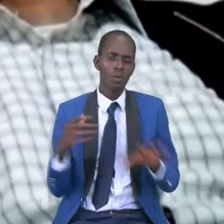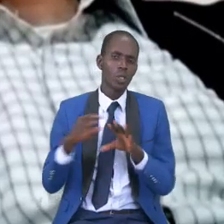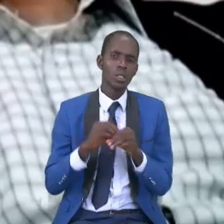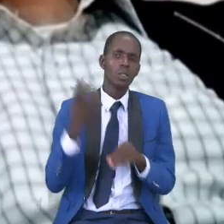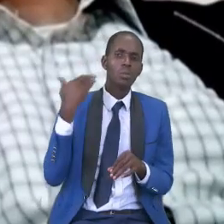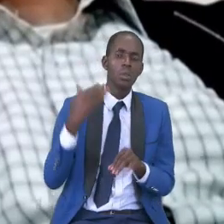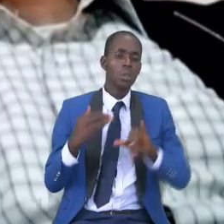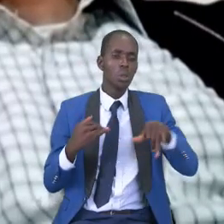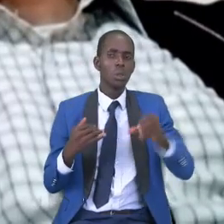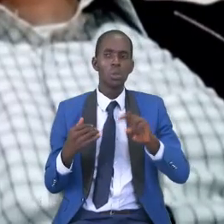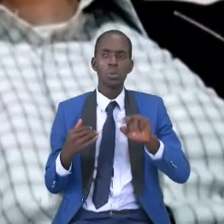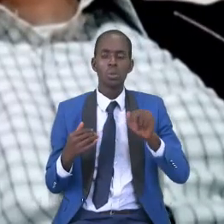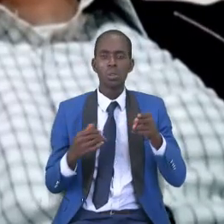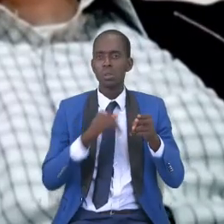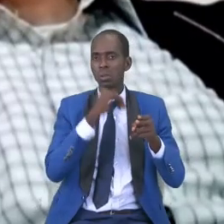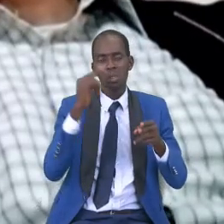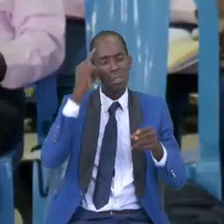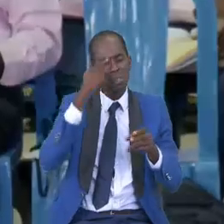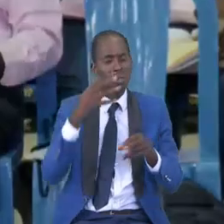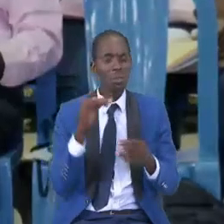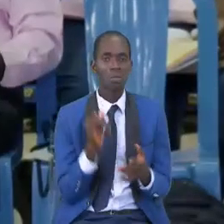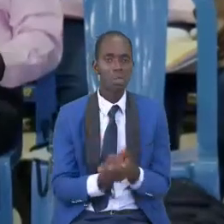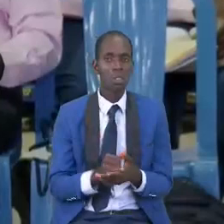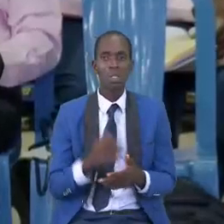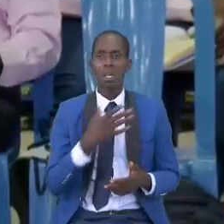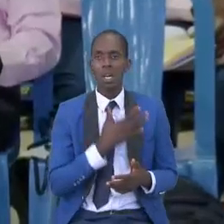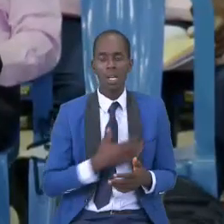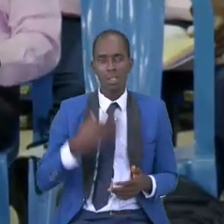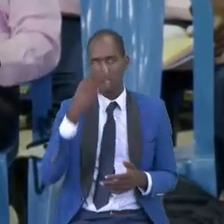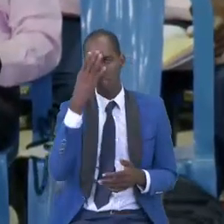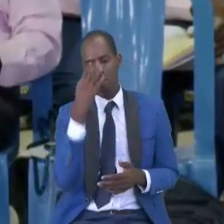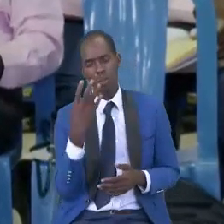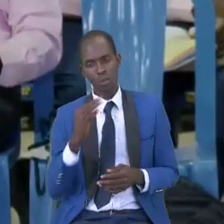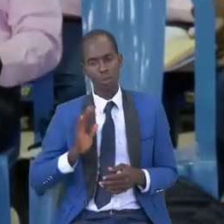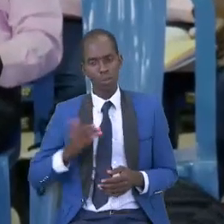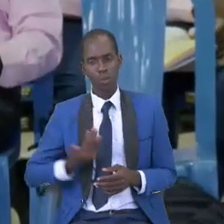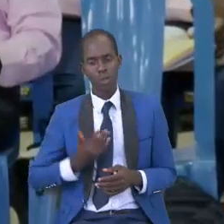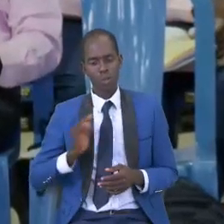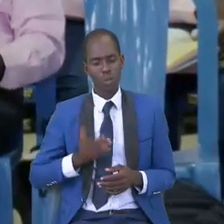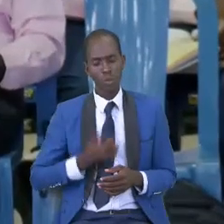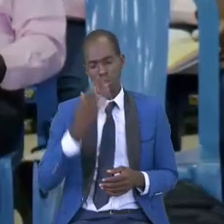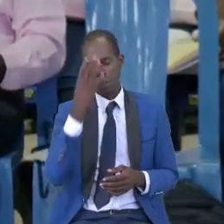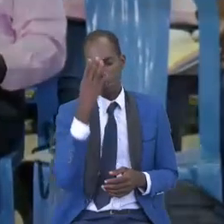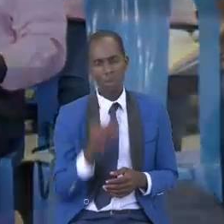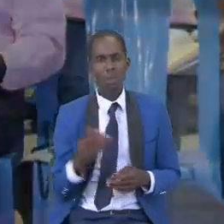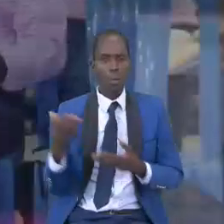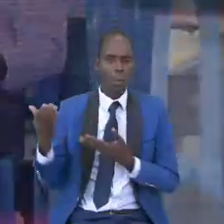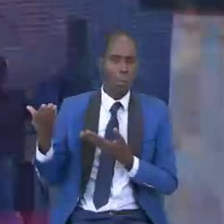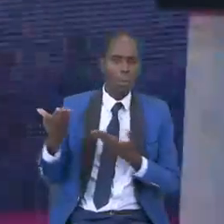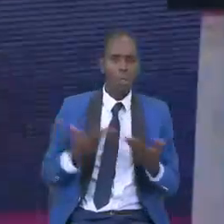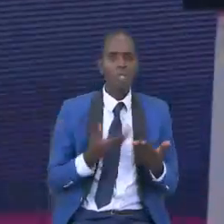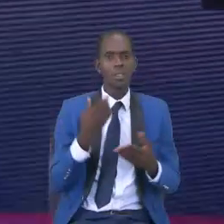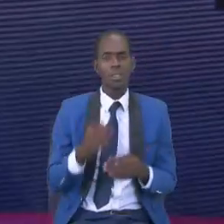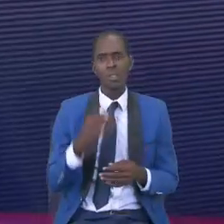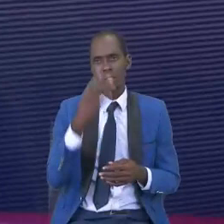and the sleeping of the soul and the sleeping of the spirit brings the sleeping of the body. When the